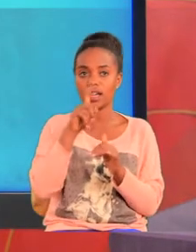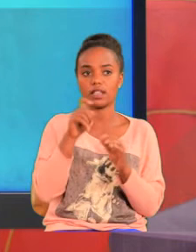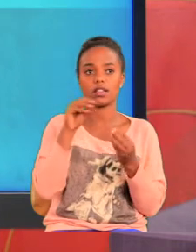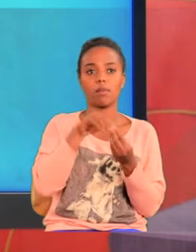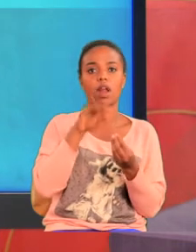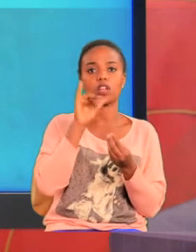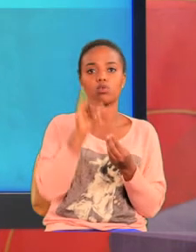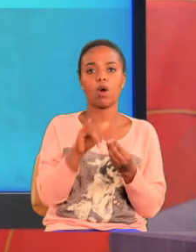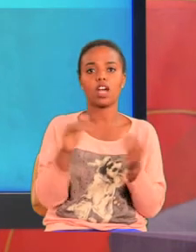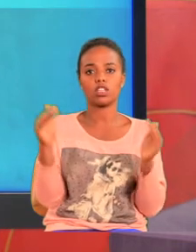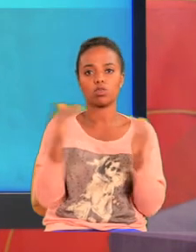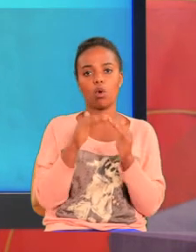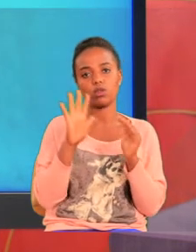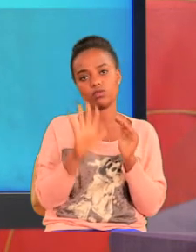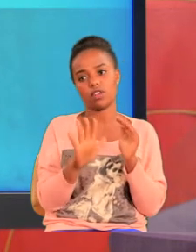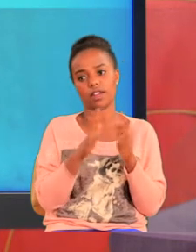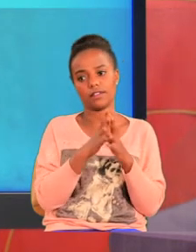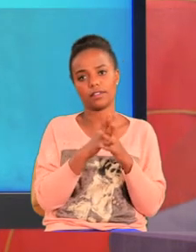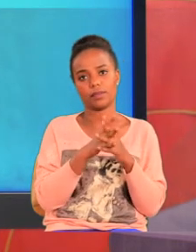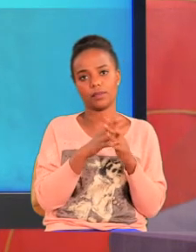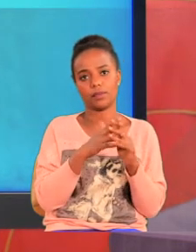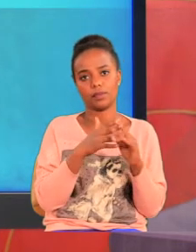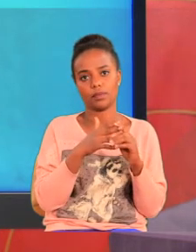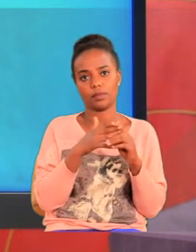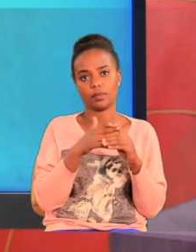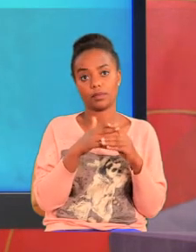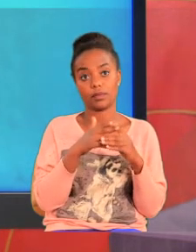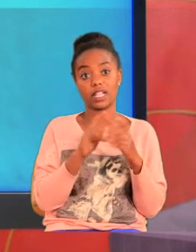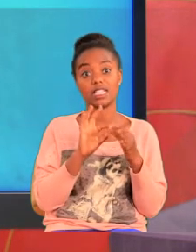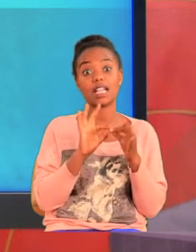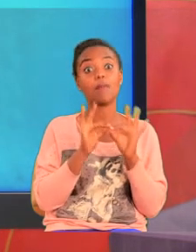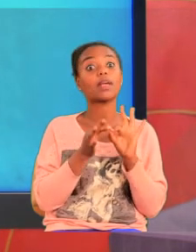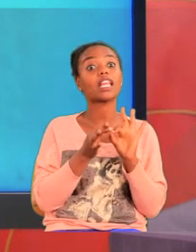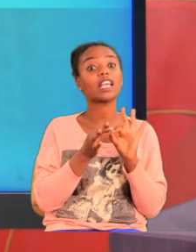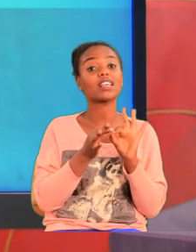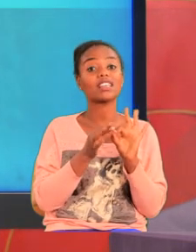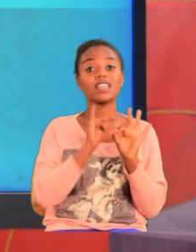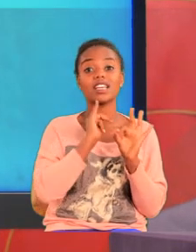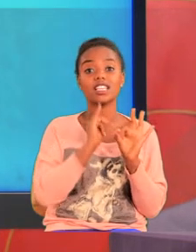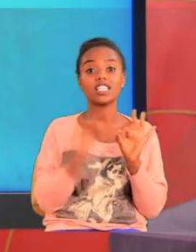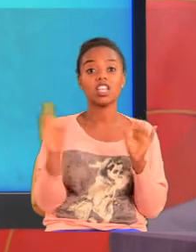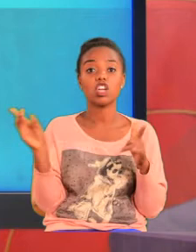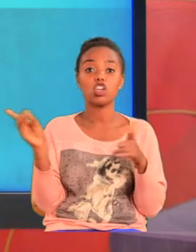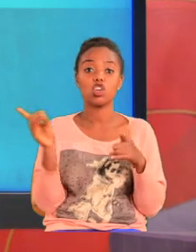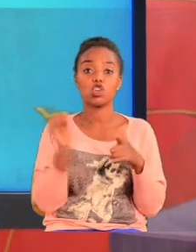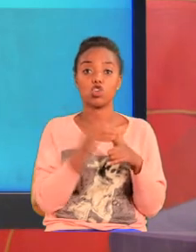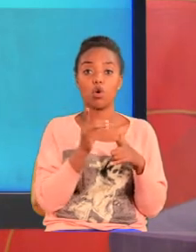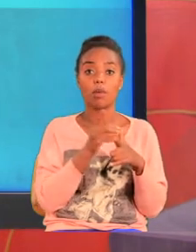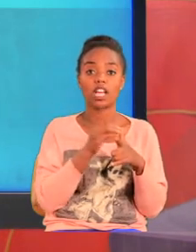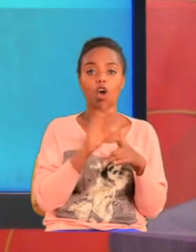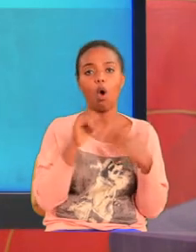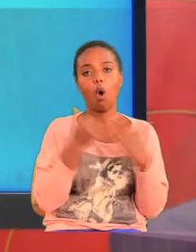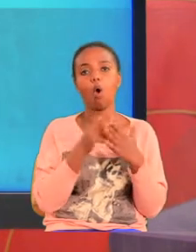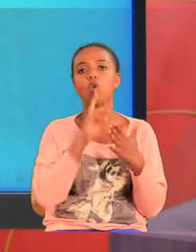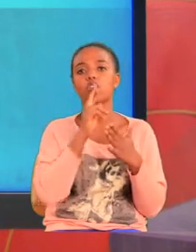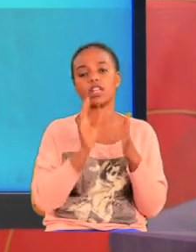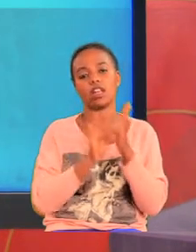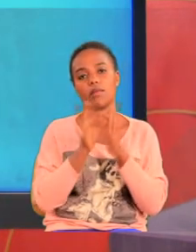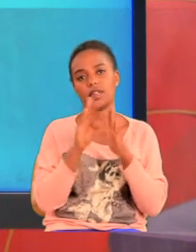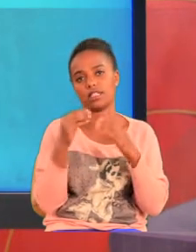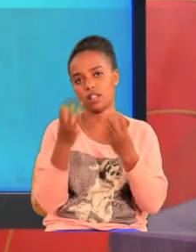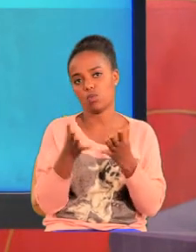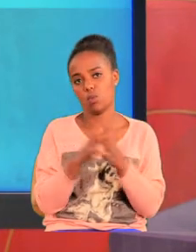plus y is equal to 5. The meaning is the domain is ceicteth of real number here.